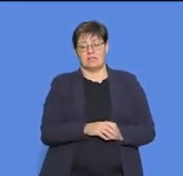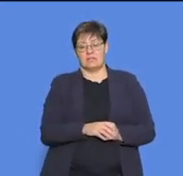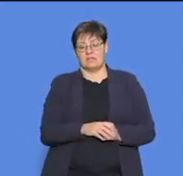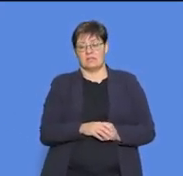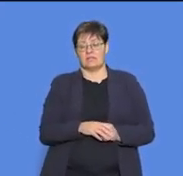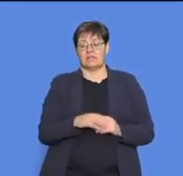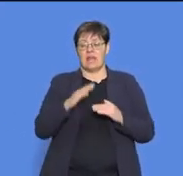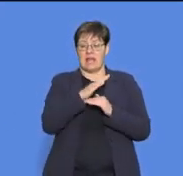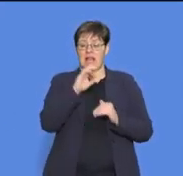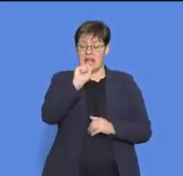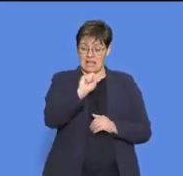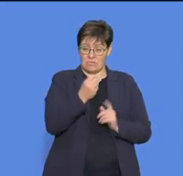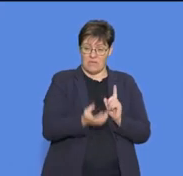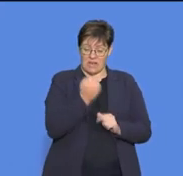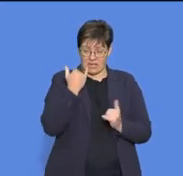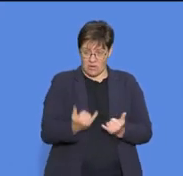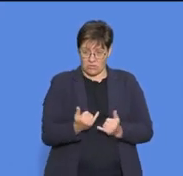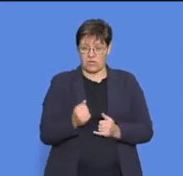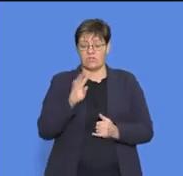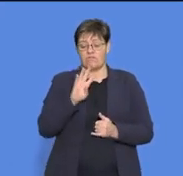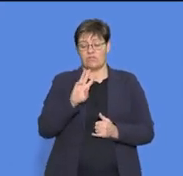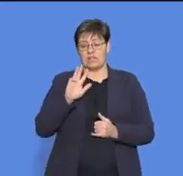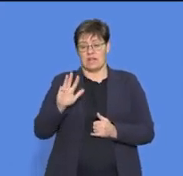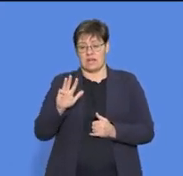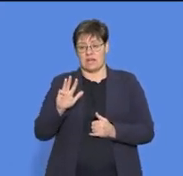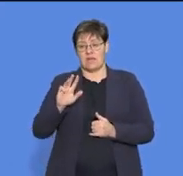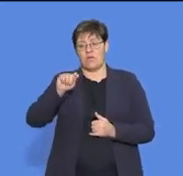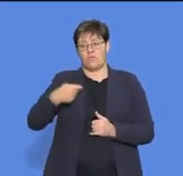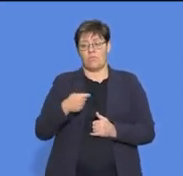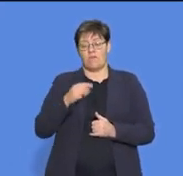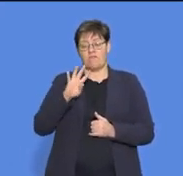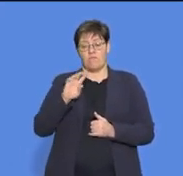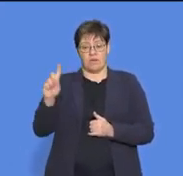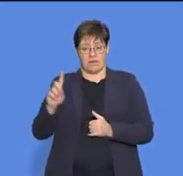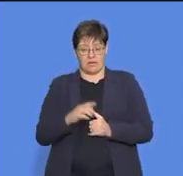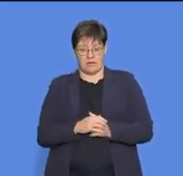And then angle across it was the angle S that we just found now, which was